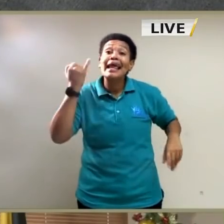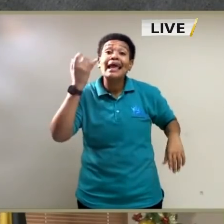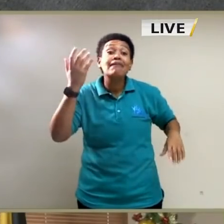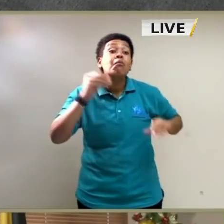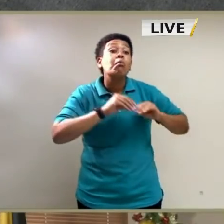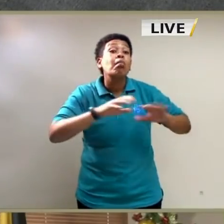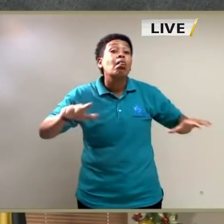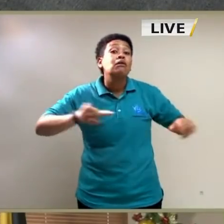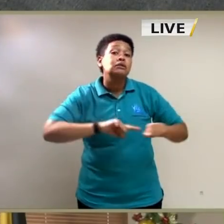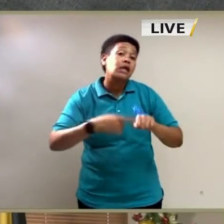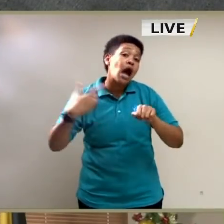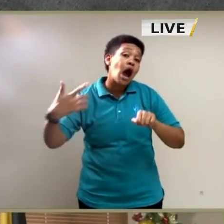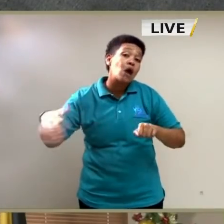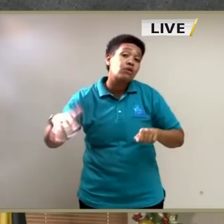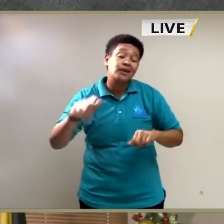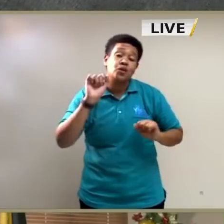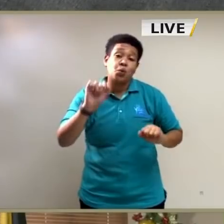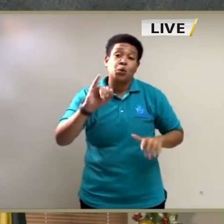patients per day,